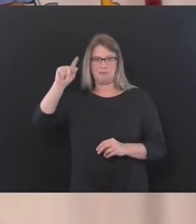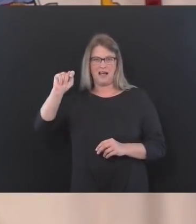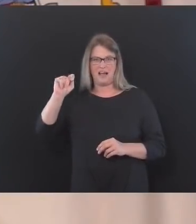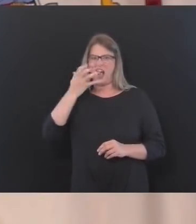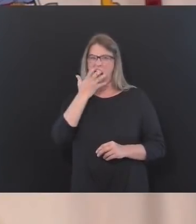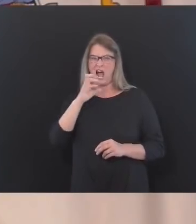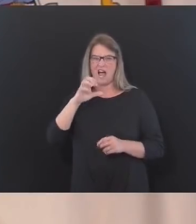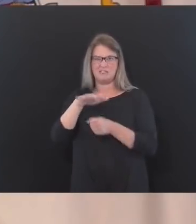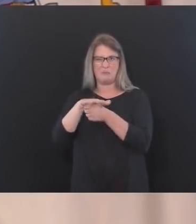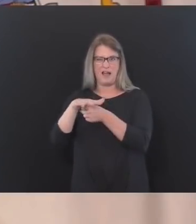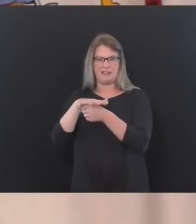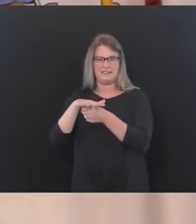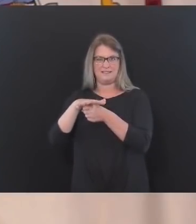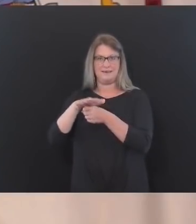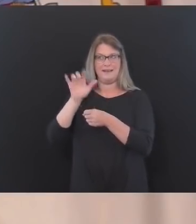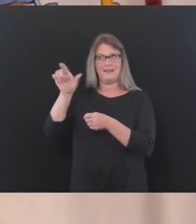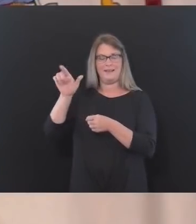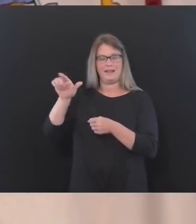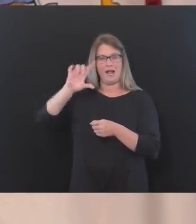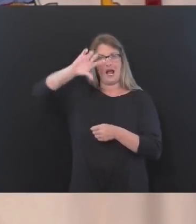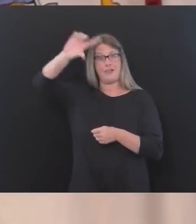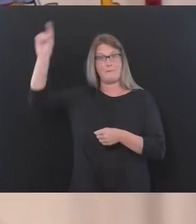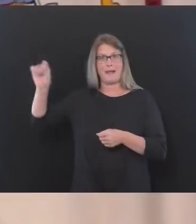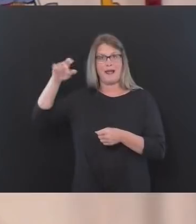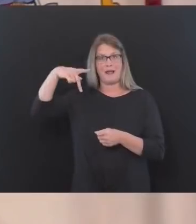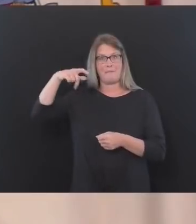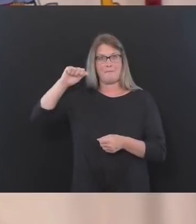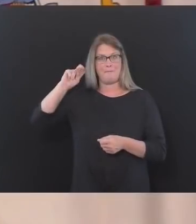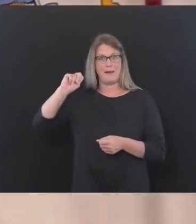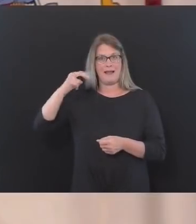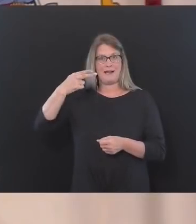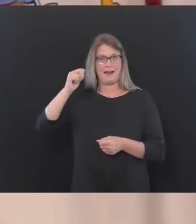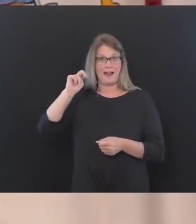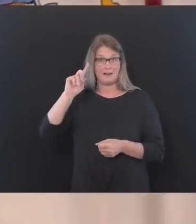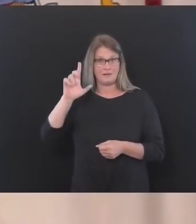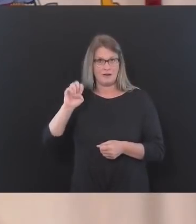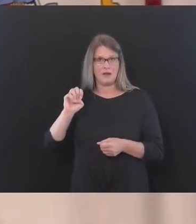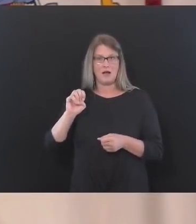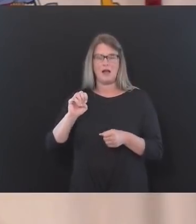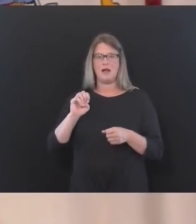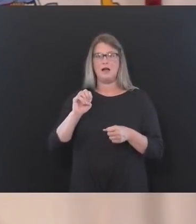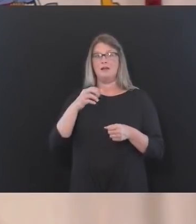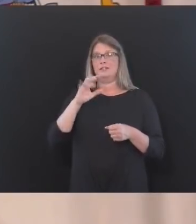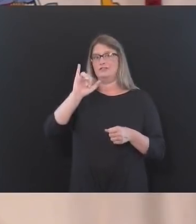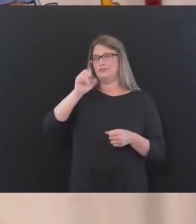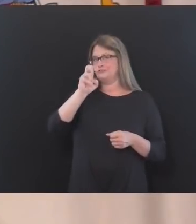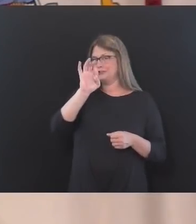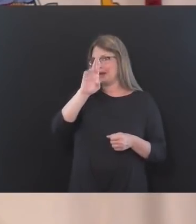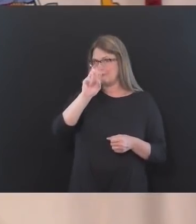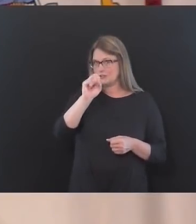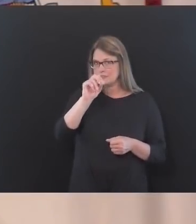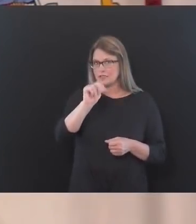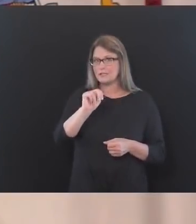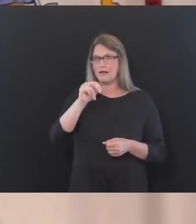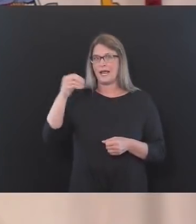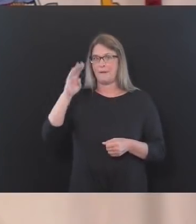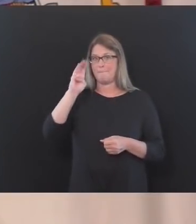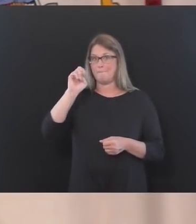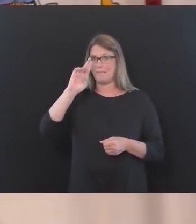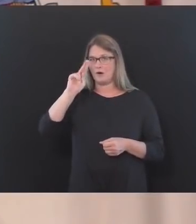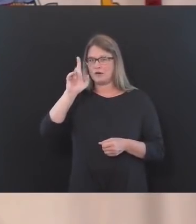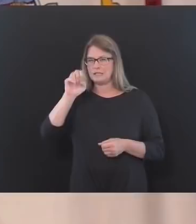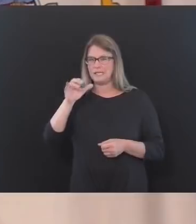Jefferson County primarily, but Morgan County, was right on the, tips of this